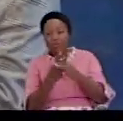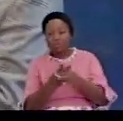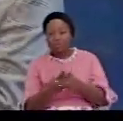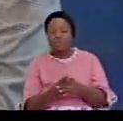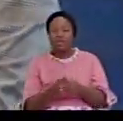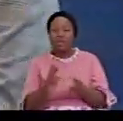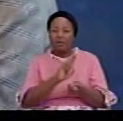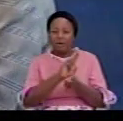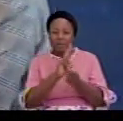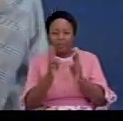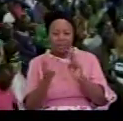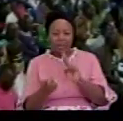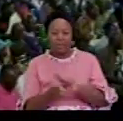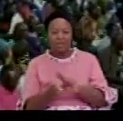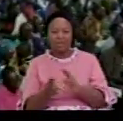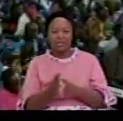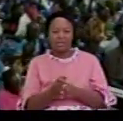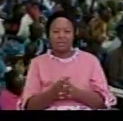repentance.